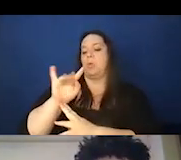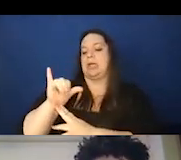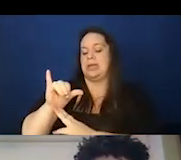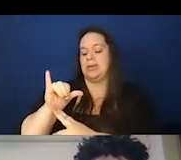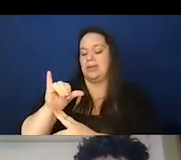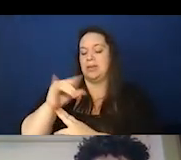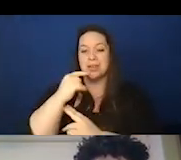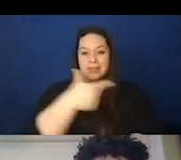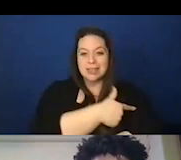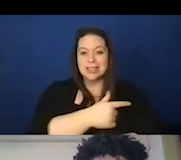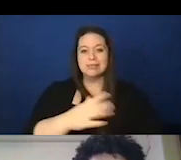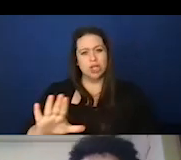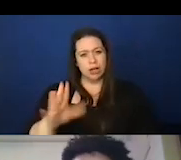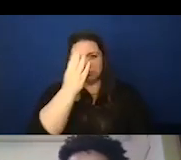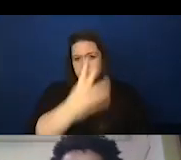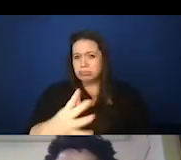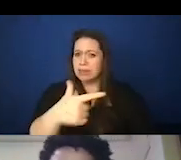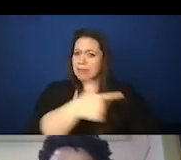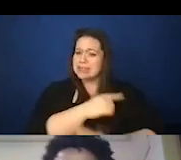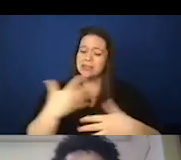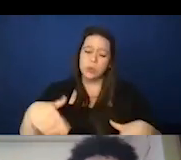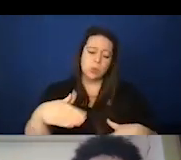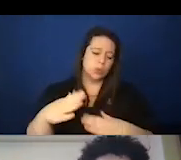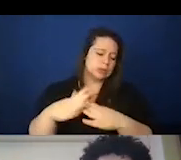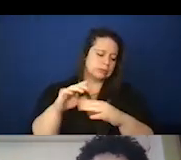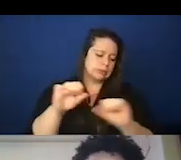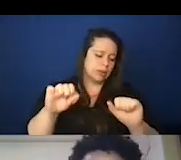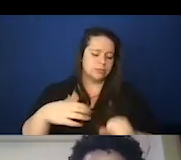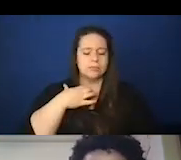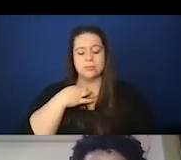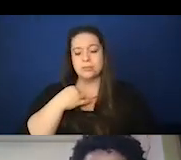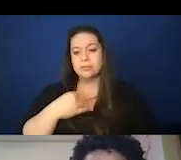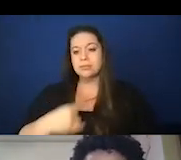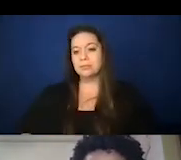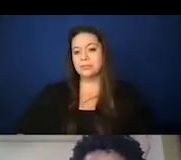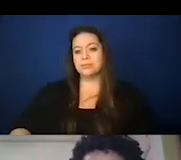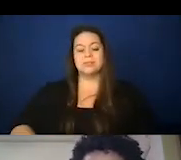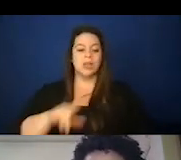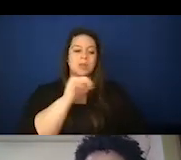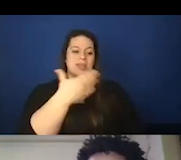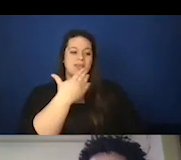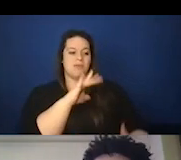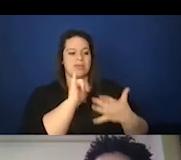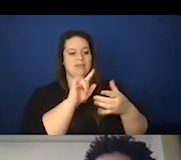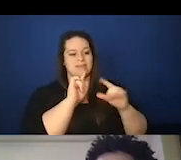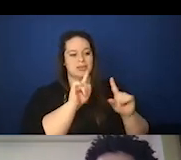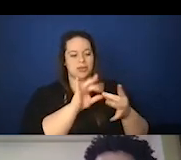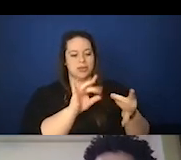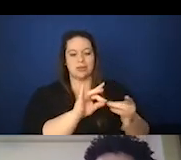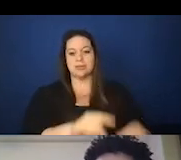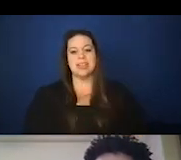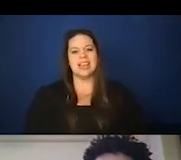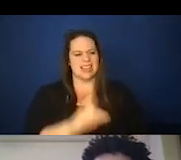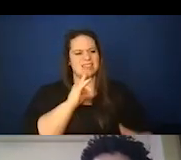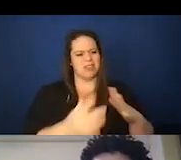are incredibly safe, incredibly safe. Thank you so much for that. And thank you for going over